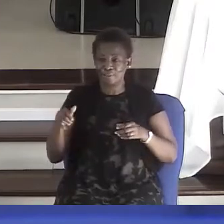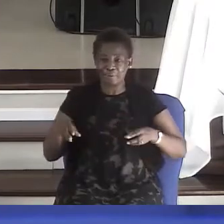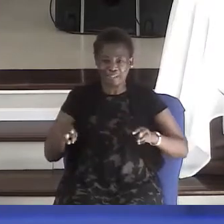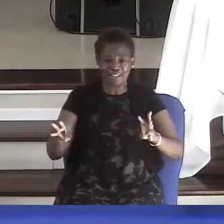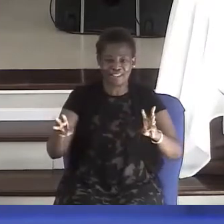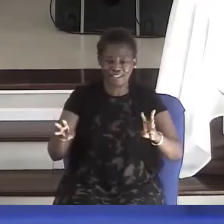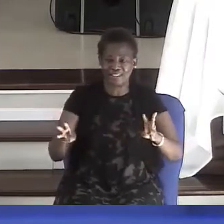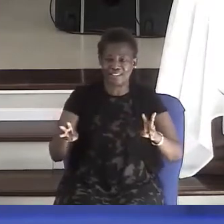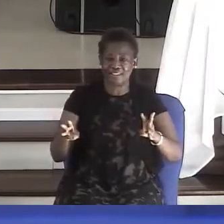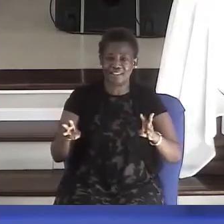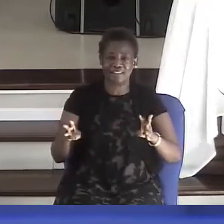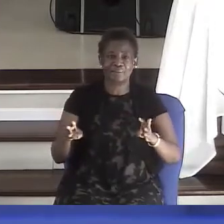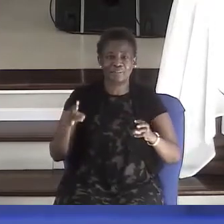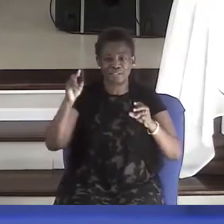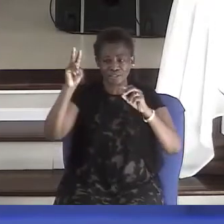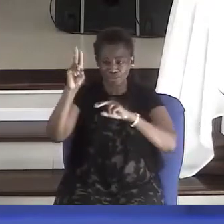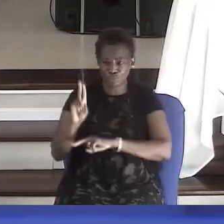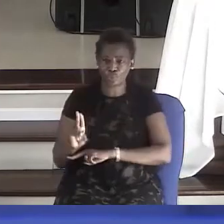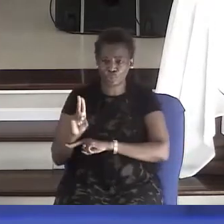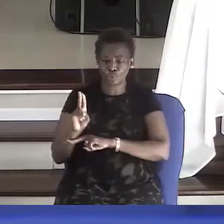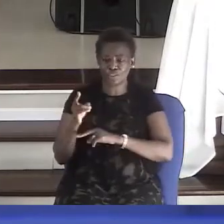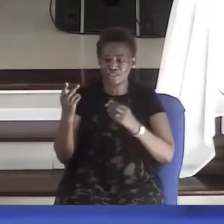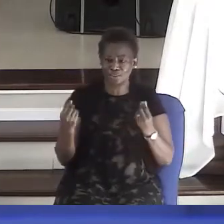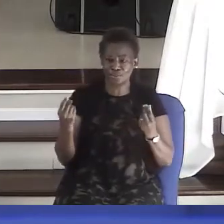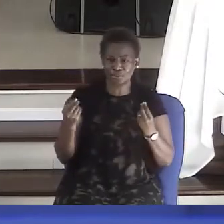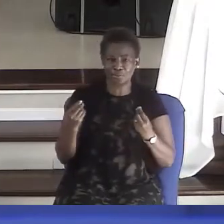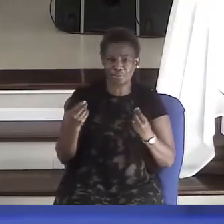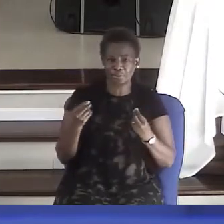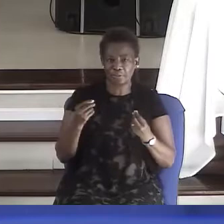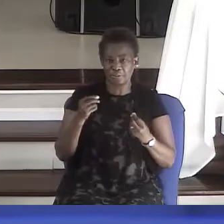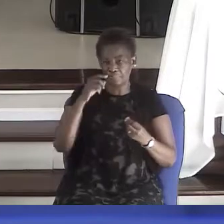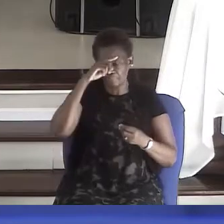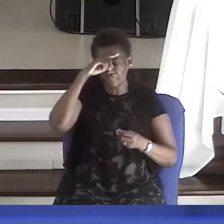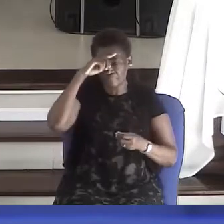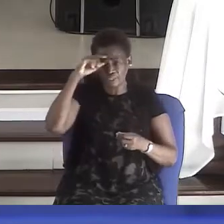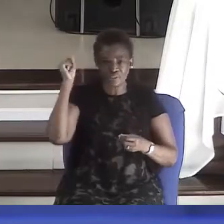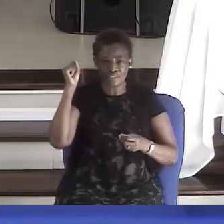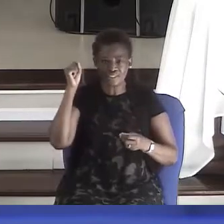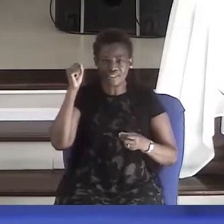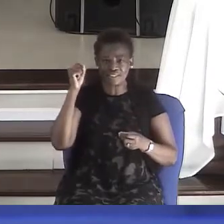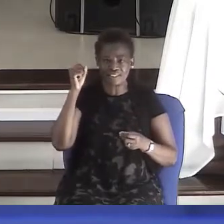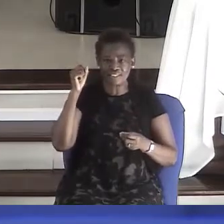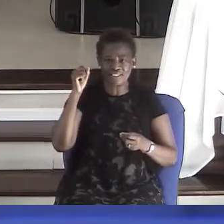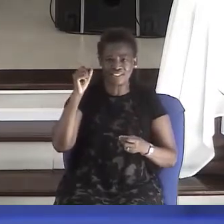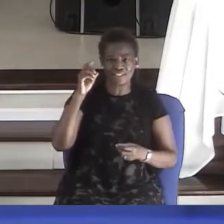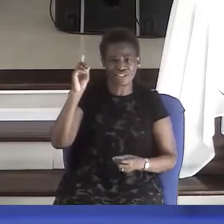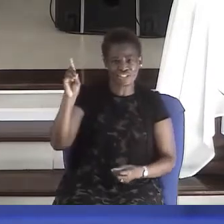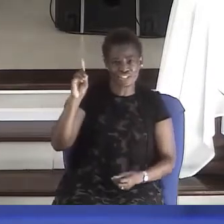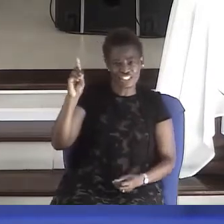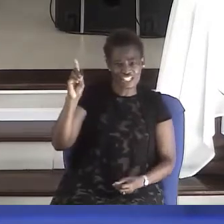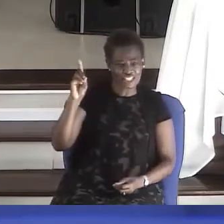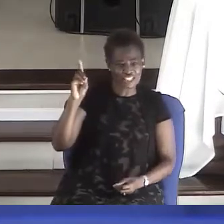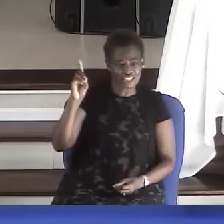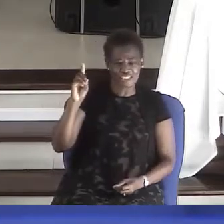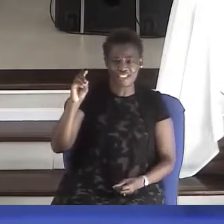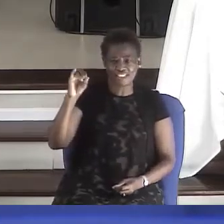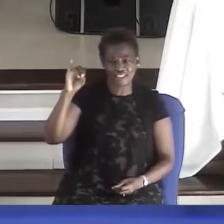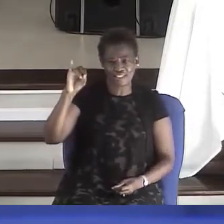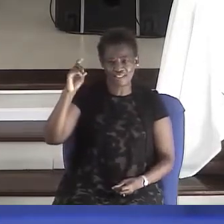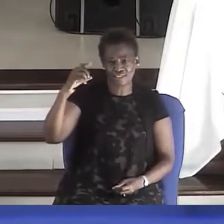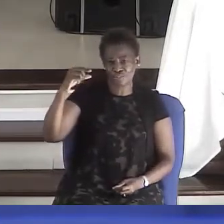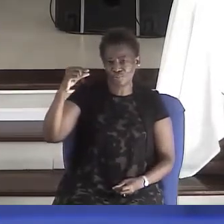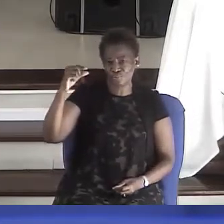for days now. But I learned that the wonderful team we